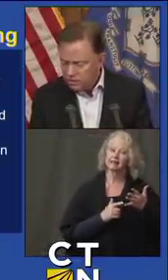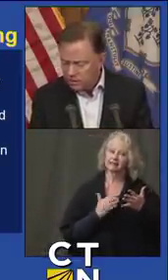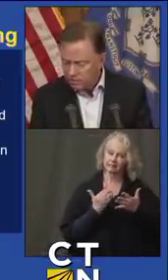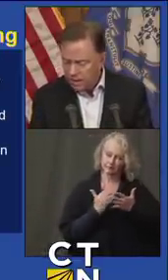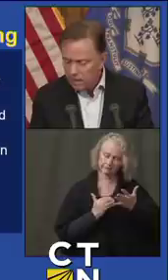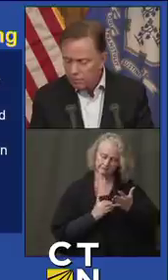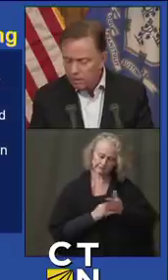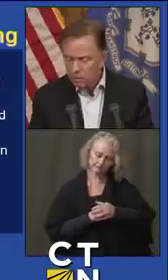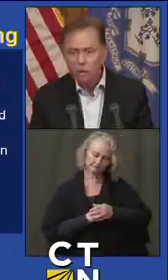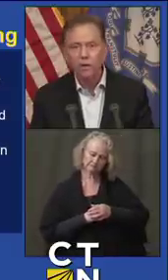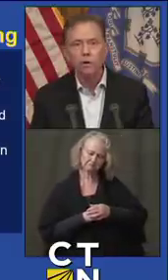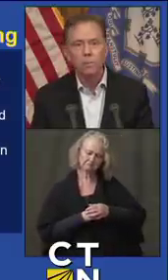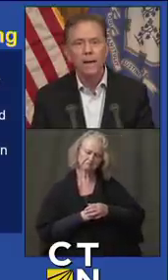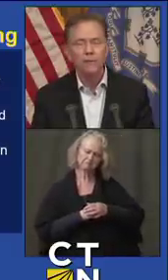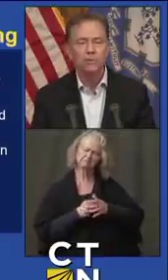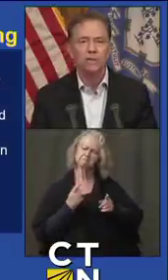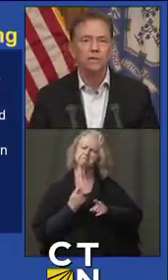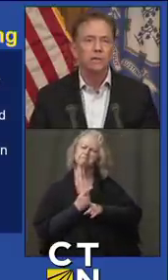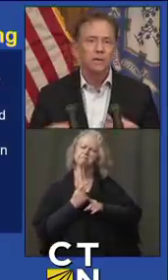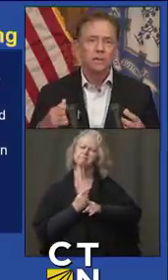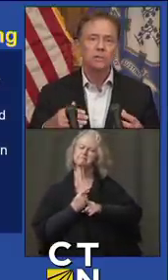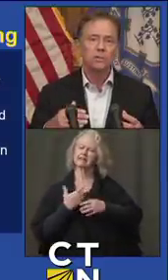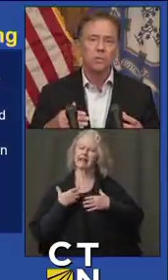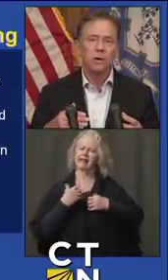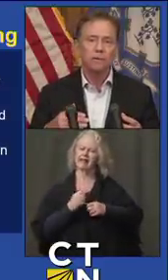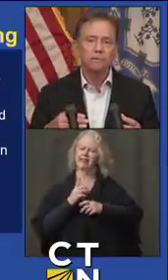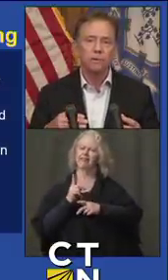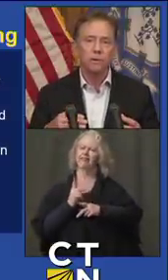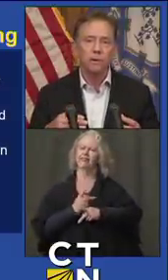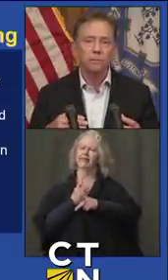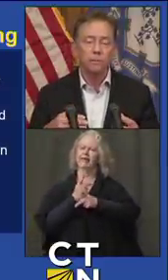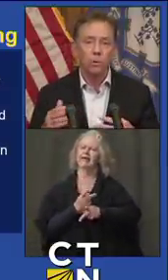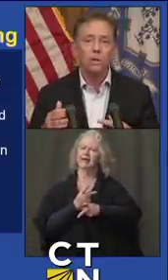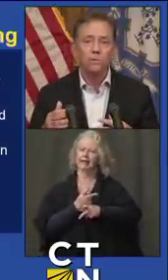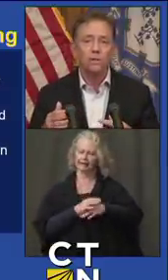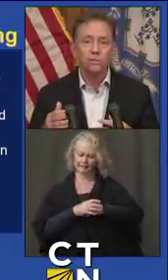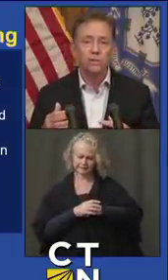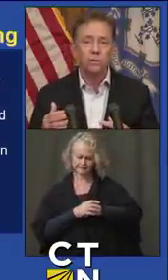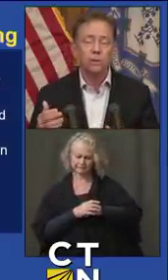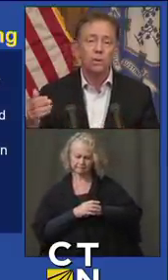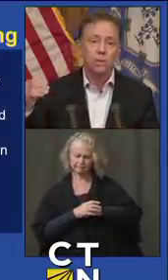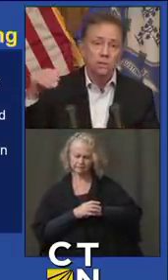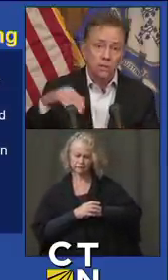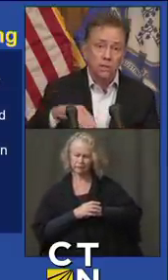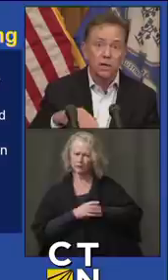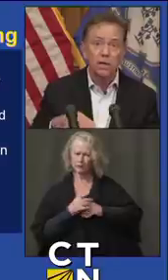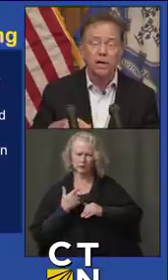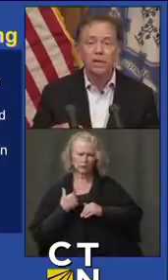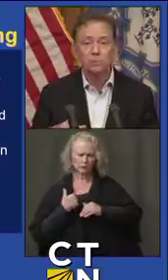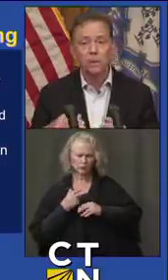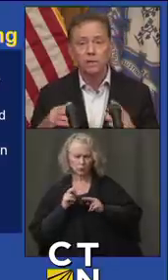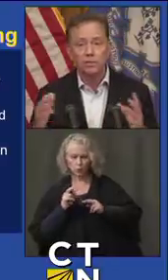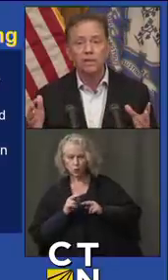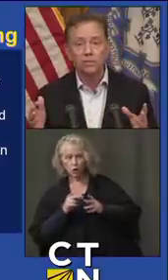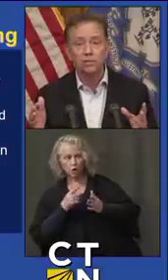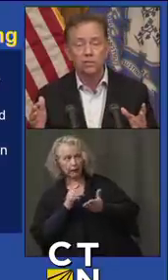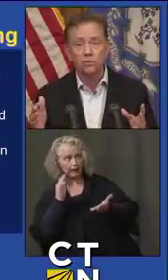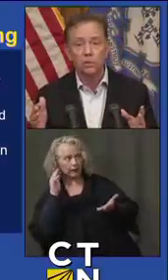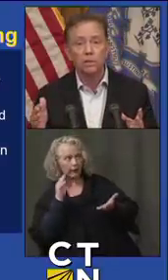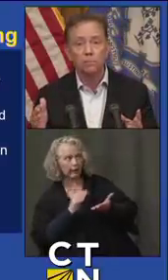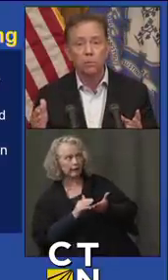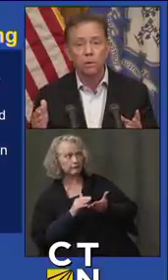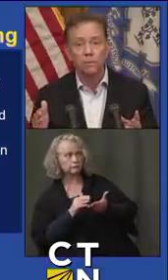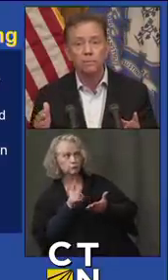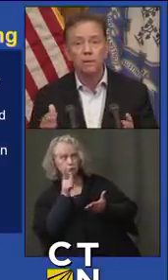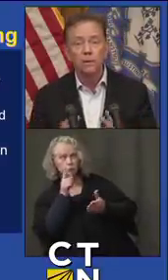This is adequate healthcare capacity. This is why for all of us, we look at the declining hospitalizations is